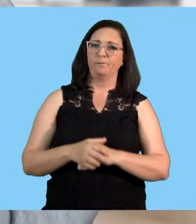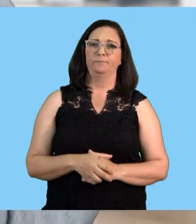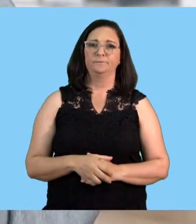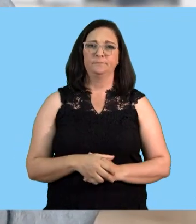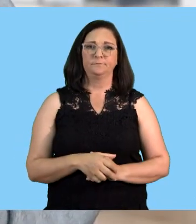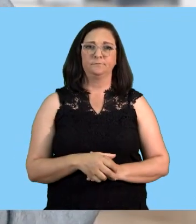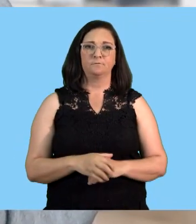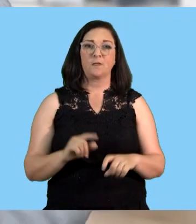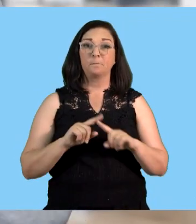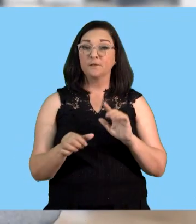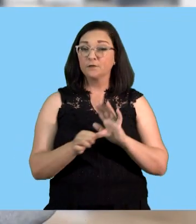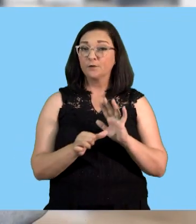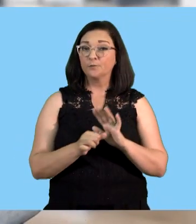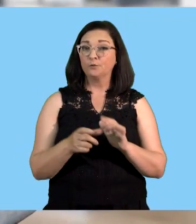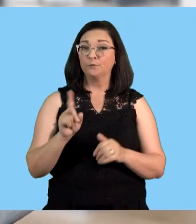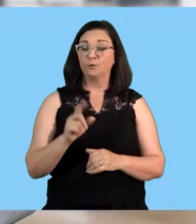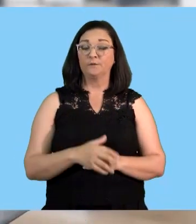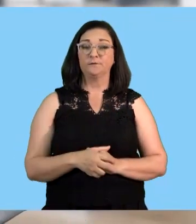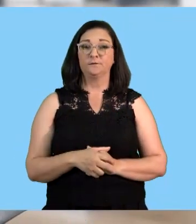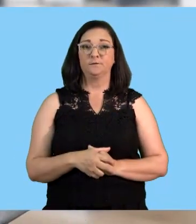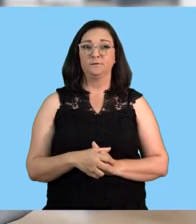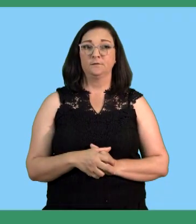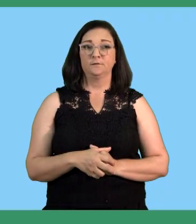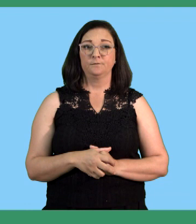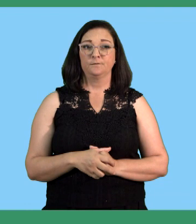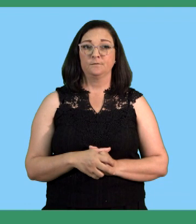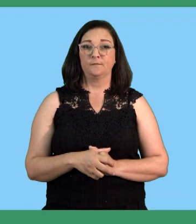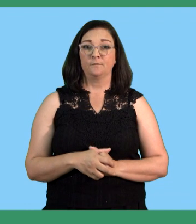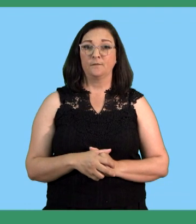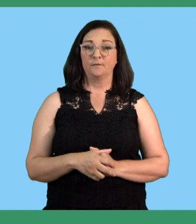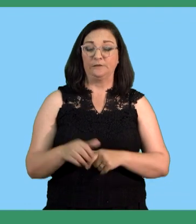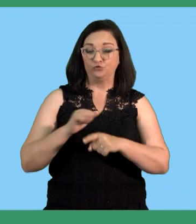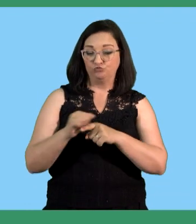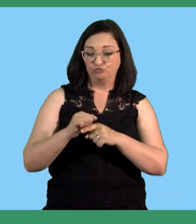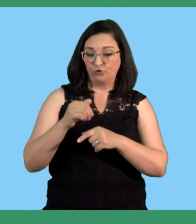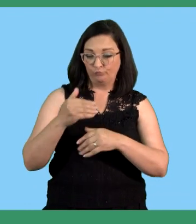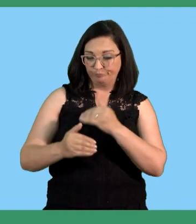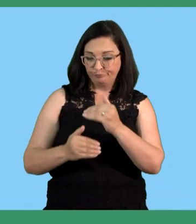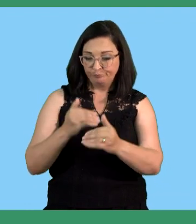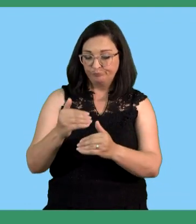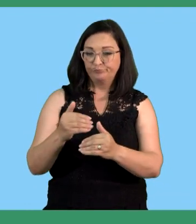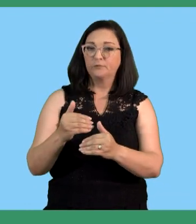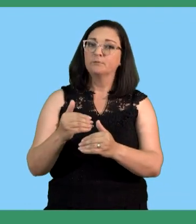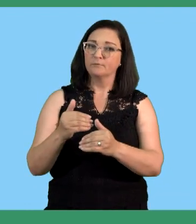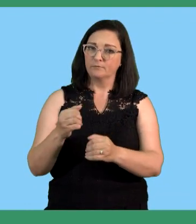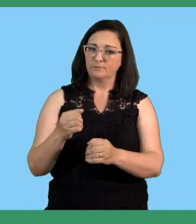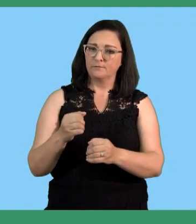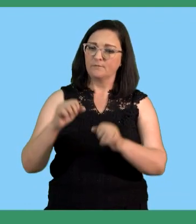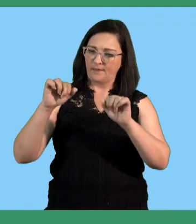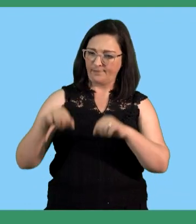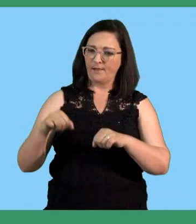Very important. Right, we're looking at the third one. An effective training program allows employees